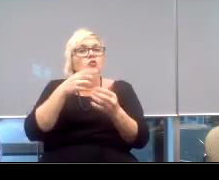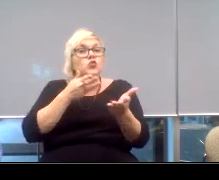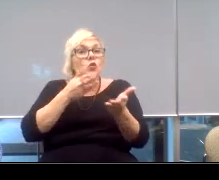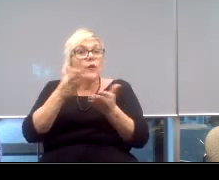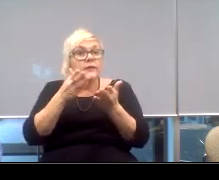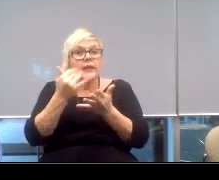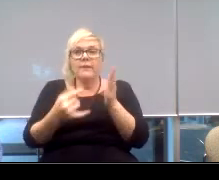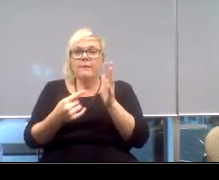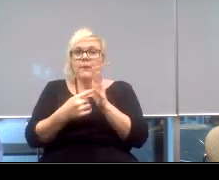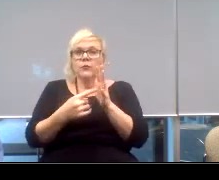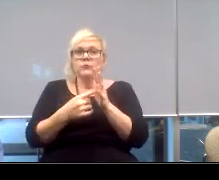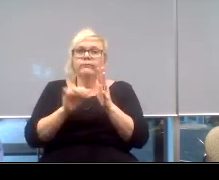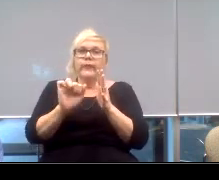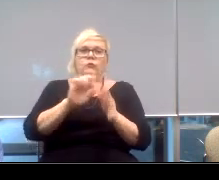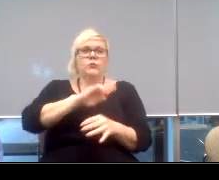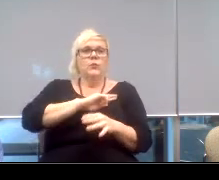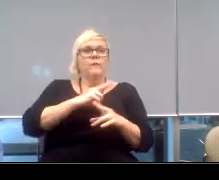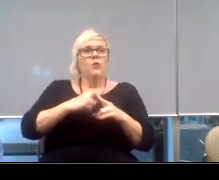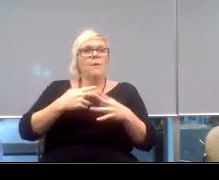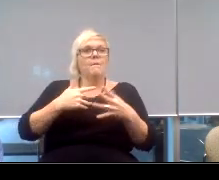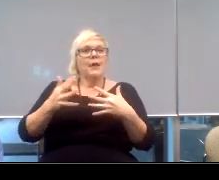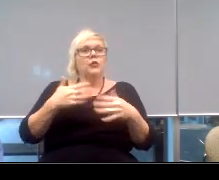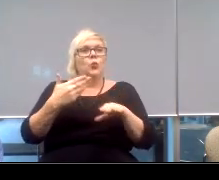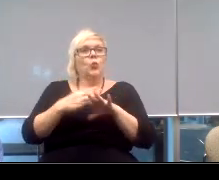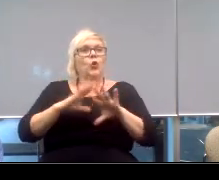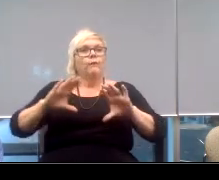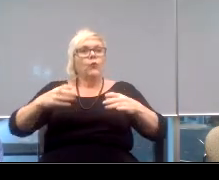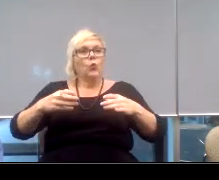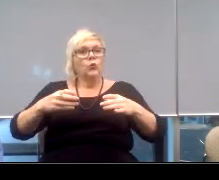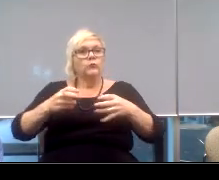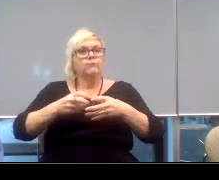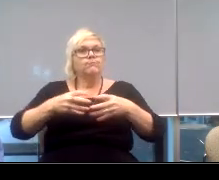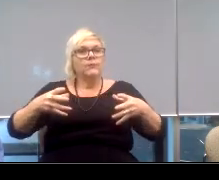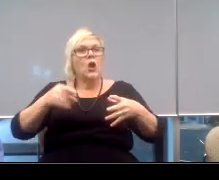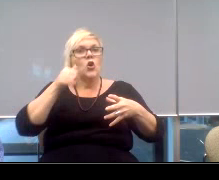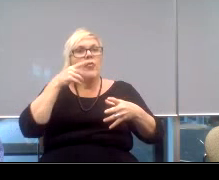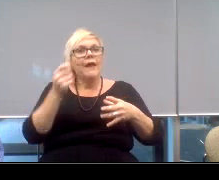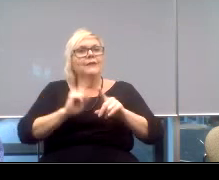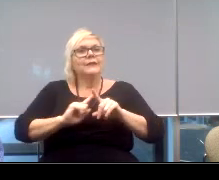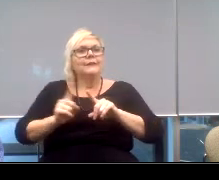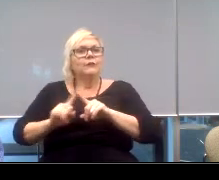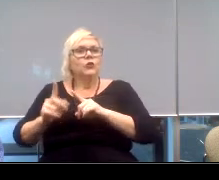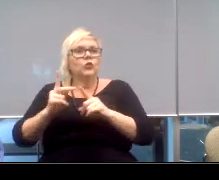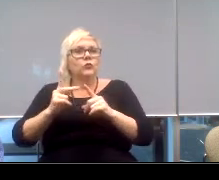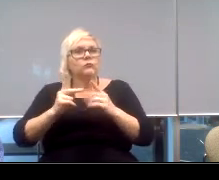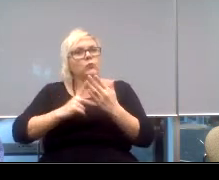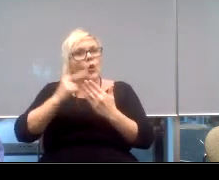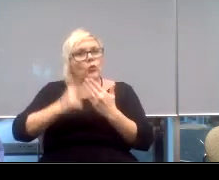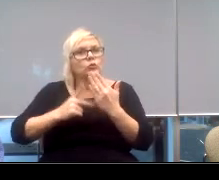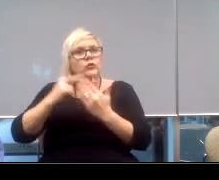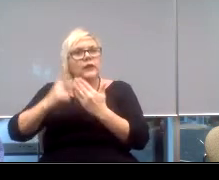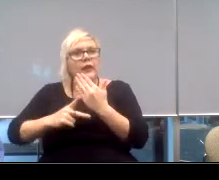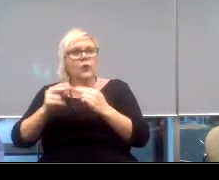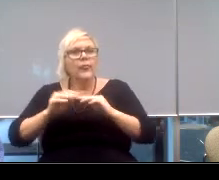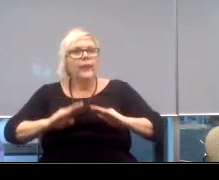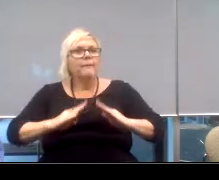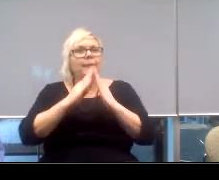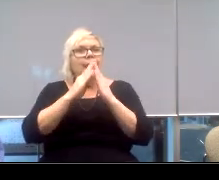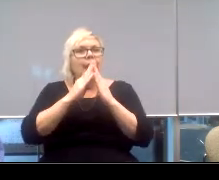managing the workforce development, and I know they have been progressing several projects with several of the peaks about how they refine